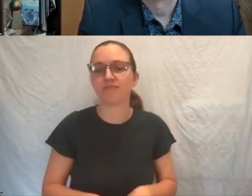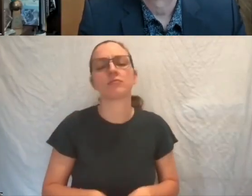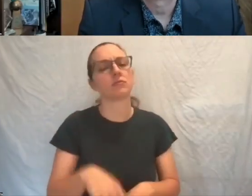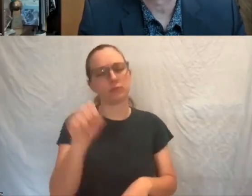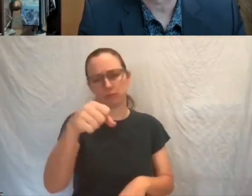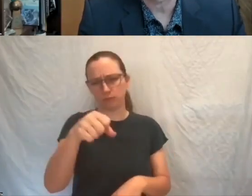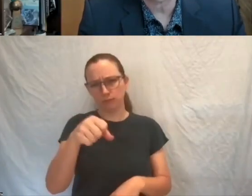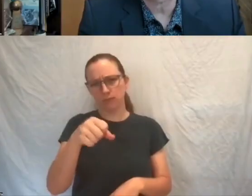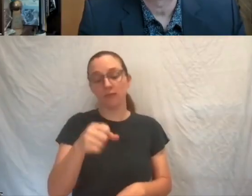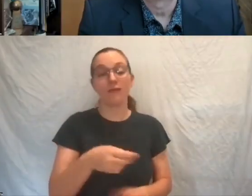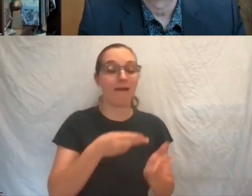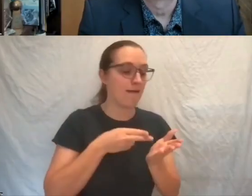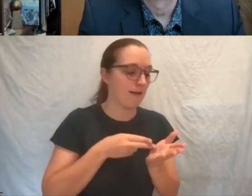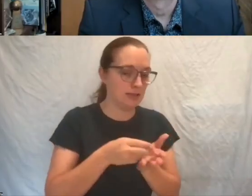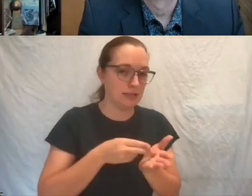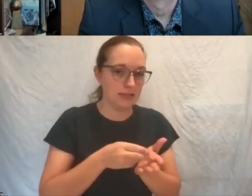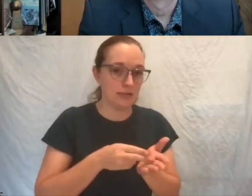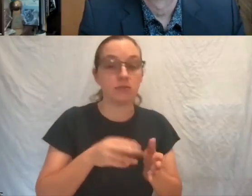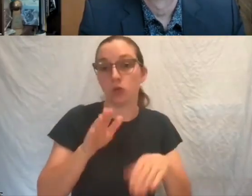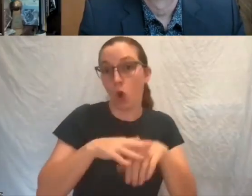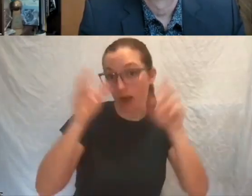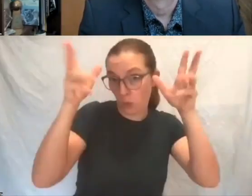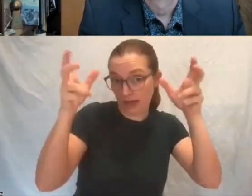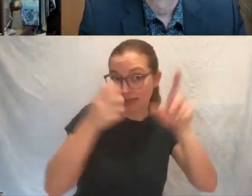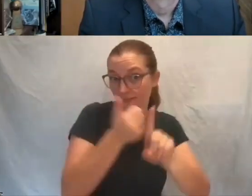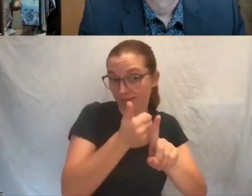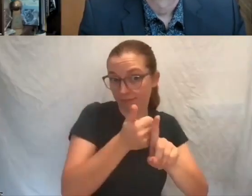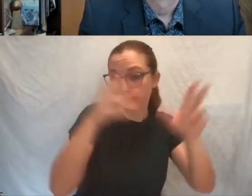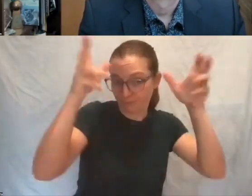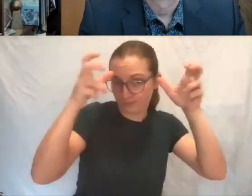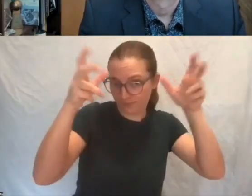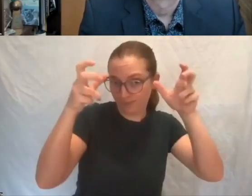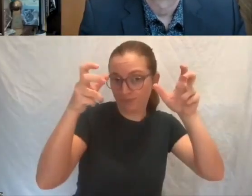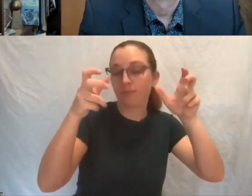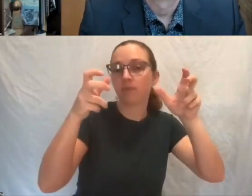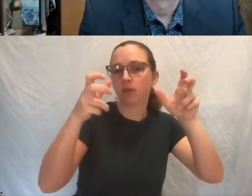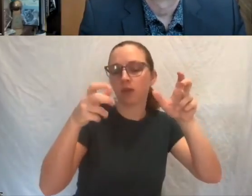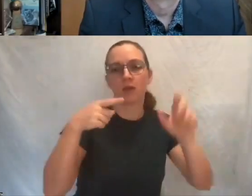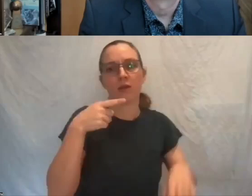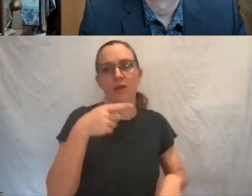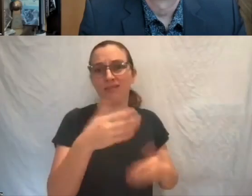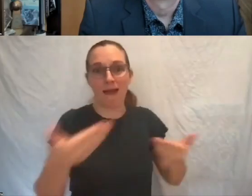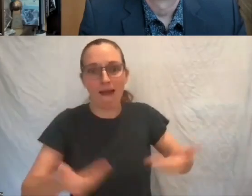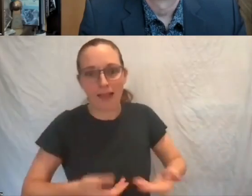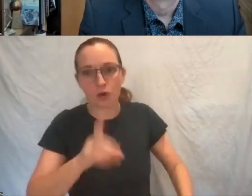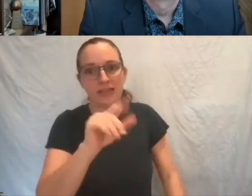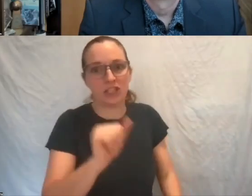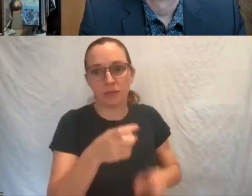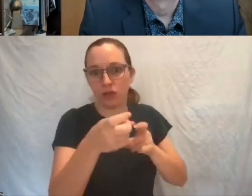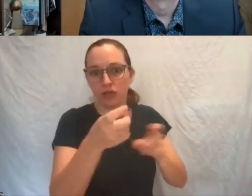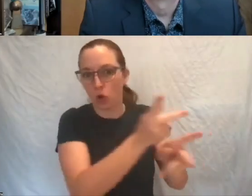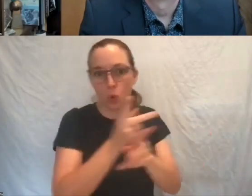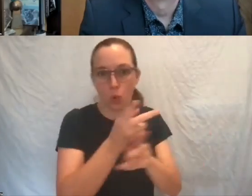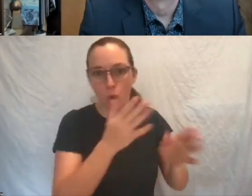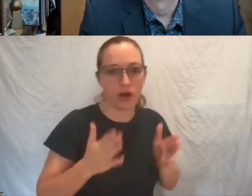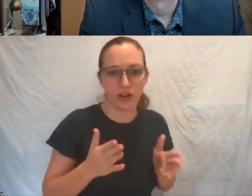I honestly, on Wicked itself, I really, because they did such a good job of hiring a disability coordinator,